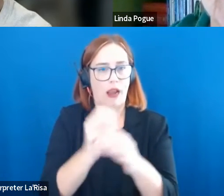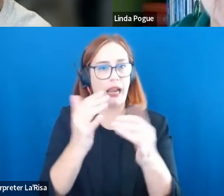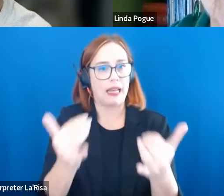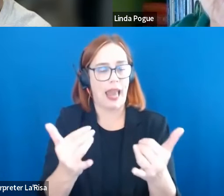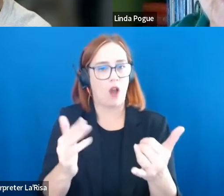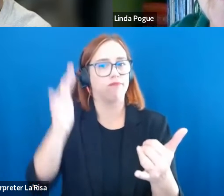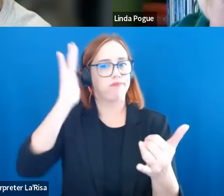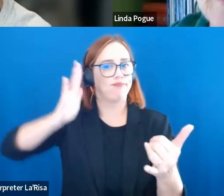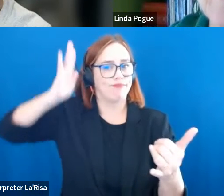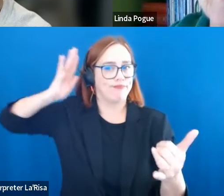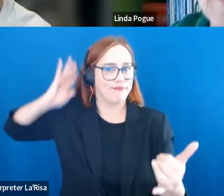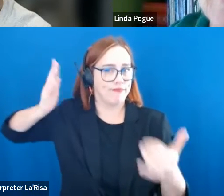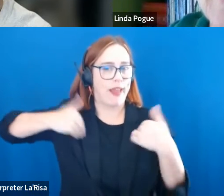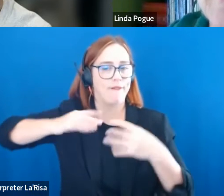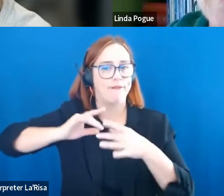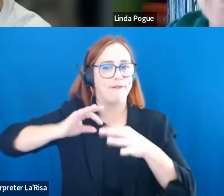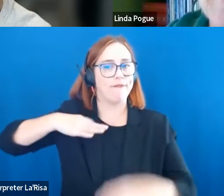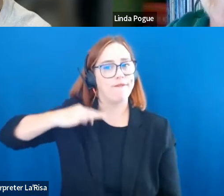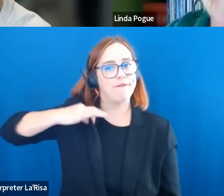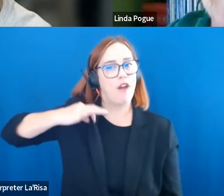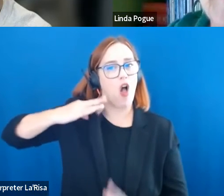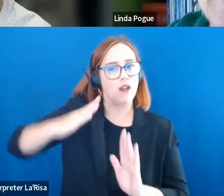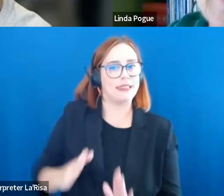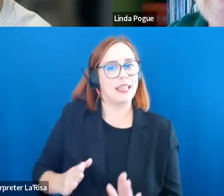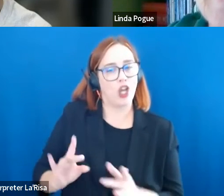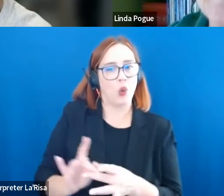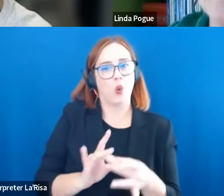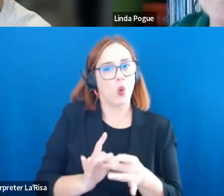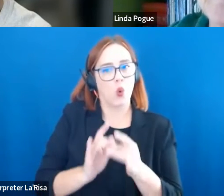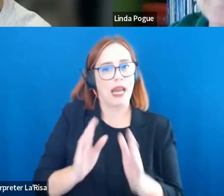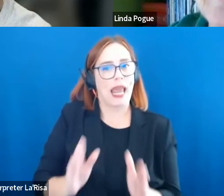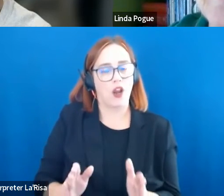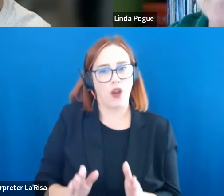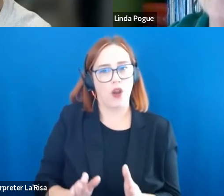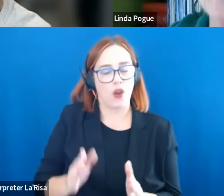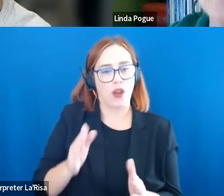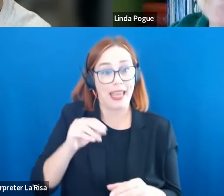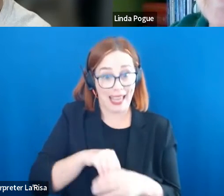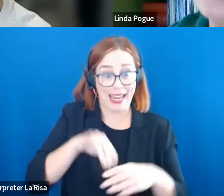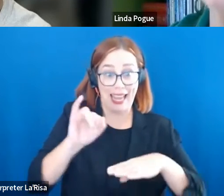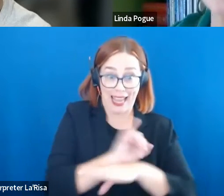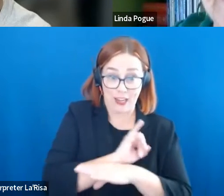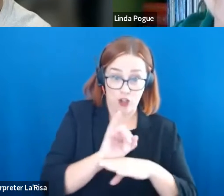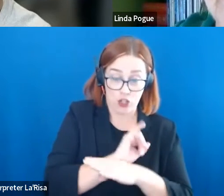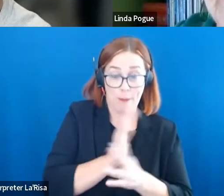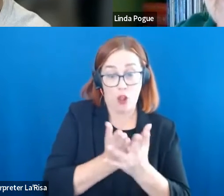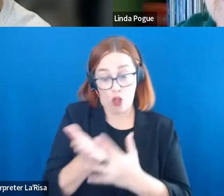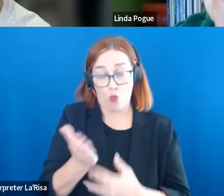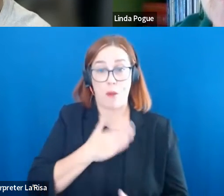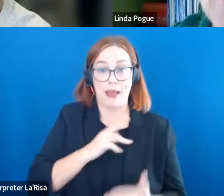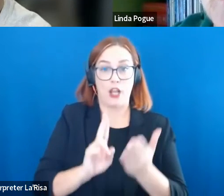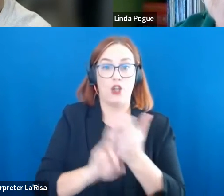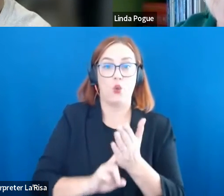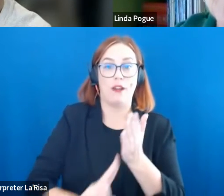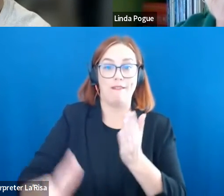volunteer coordinator. So it was an internship, and I did it through my university, and I was the one that